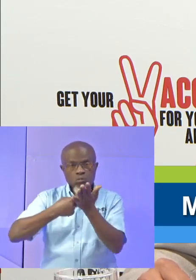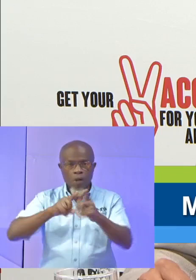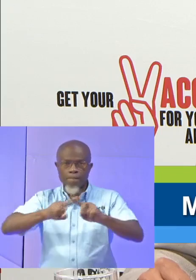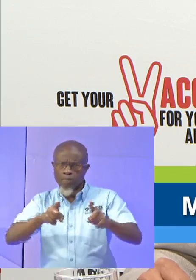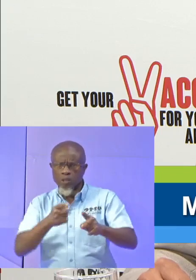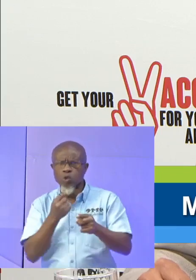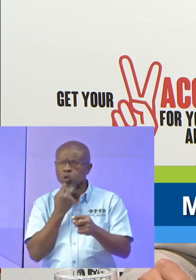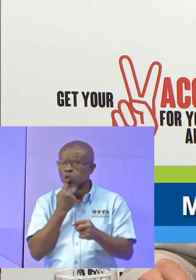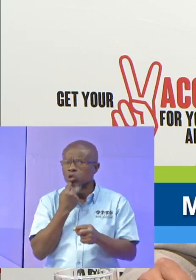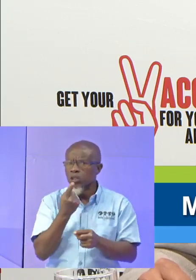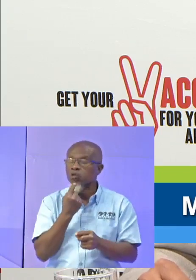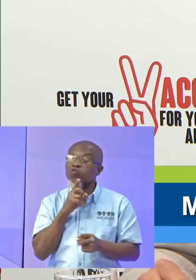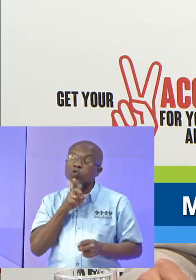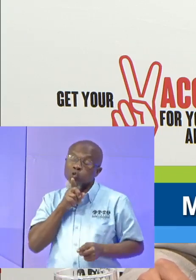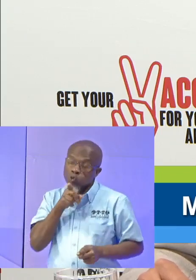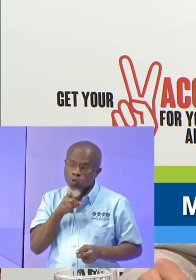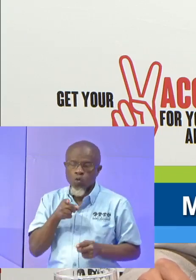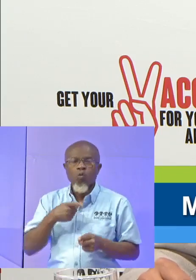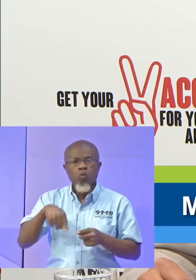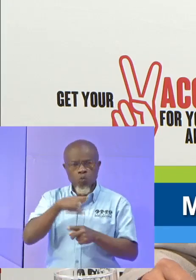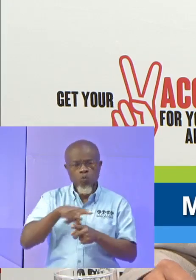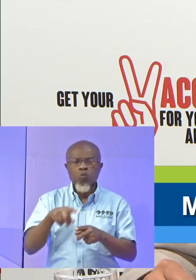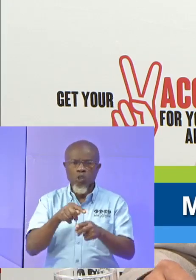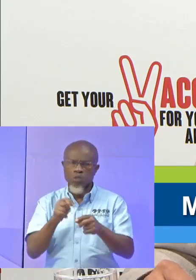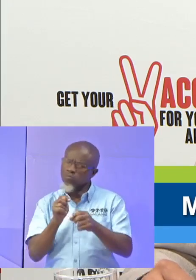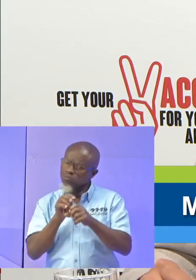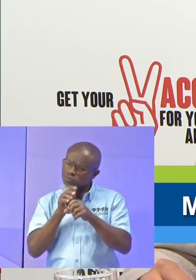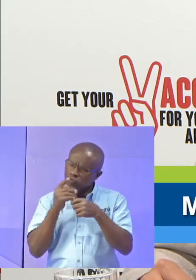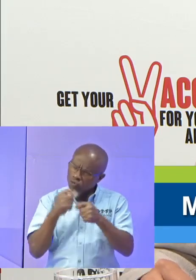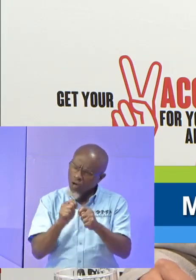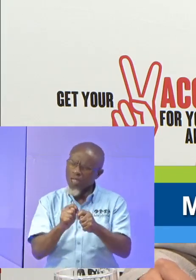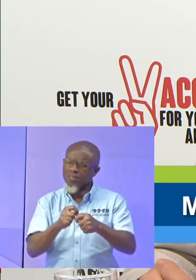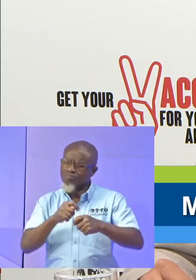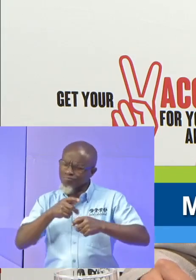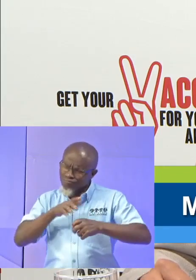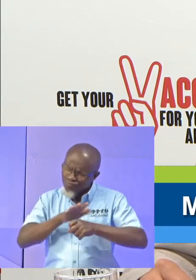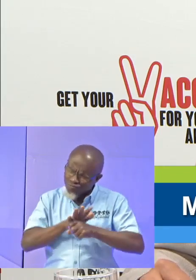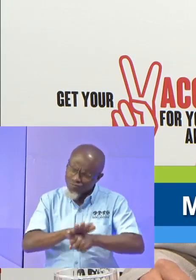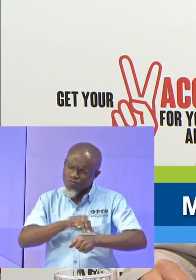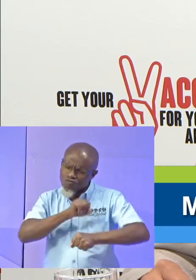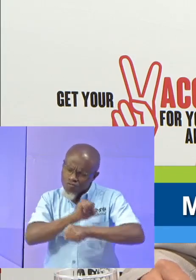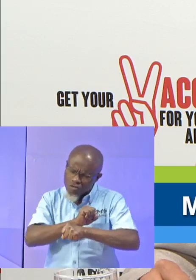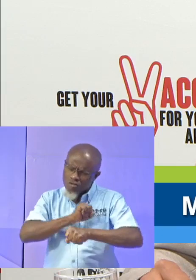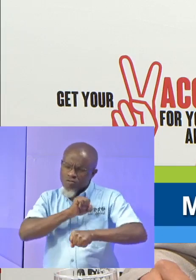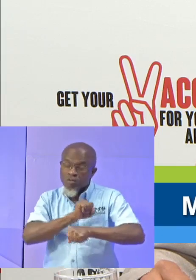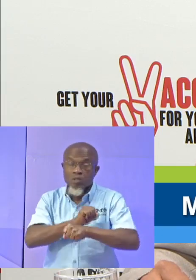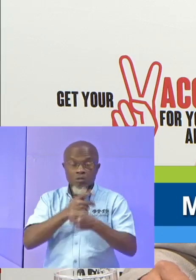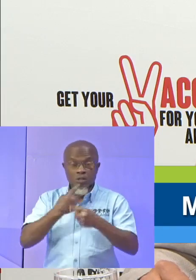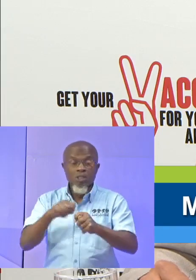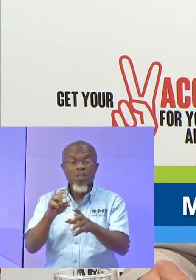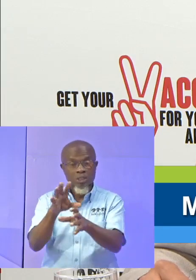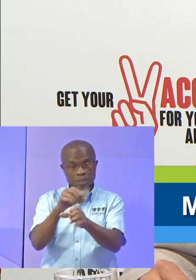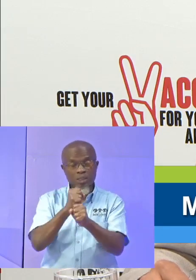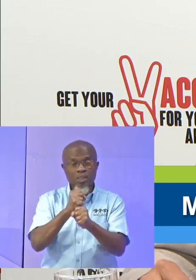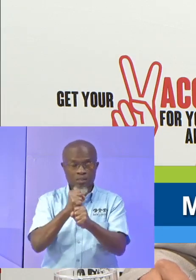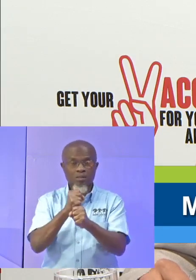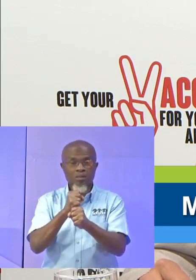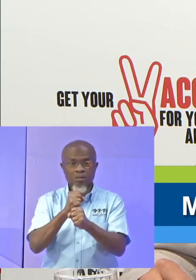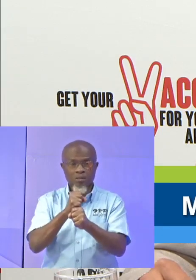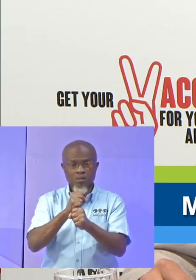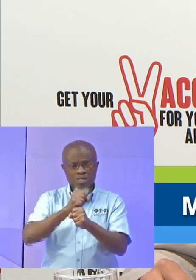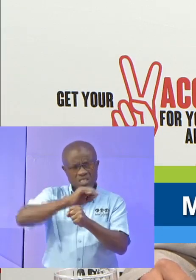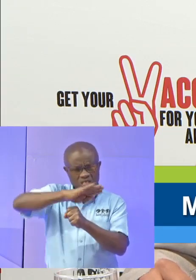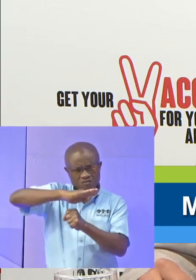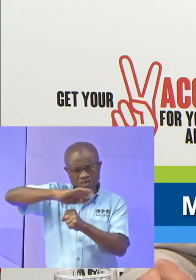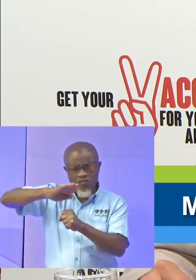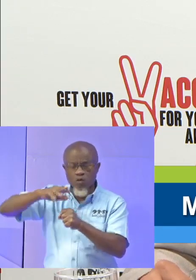are exerting a lot of force and a lot of pressure across all avenues to